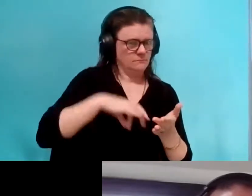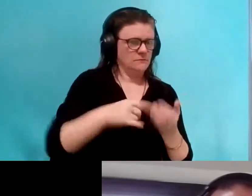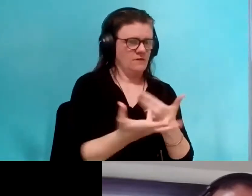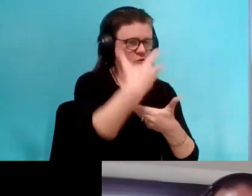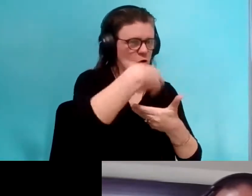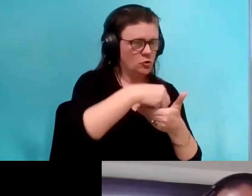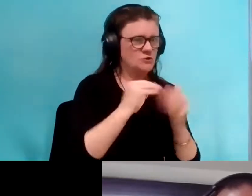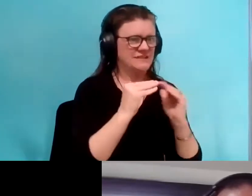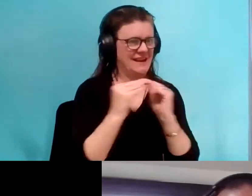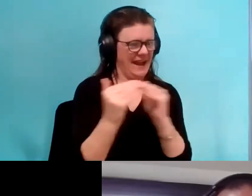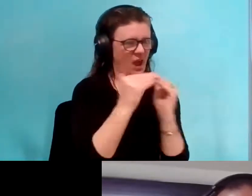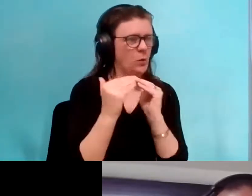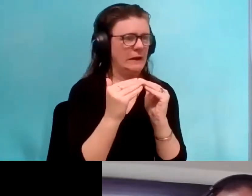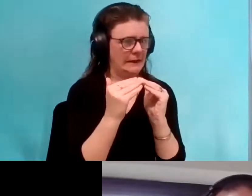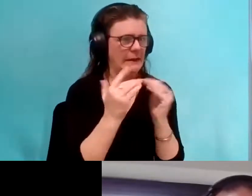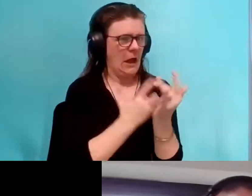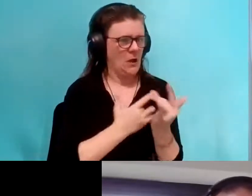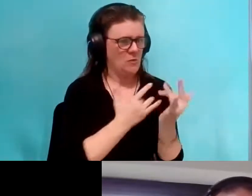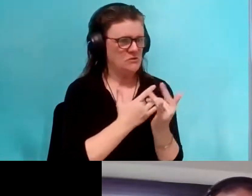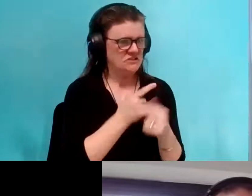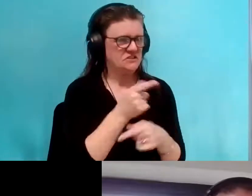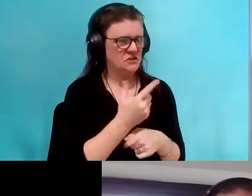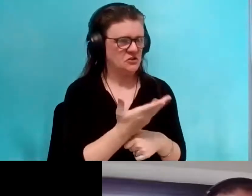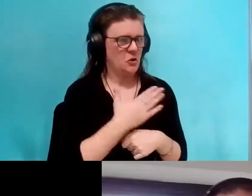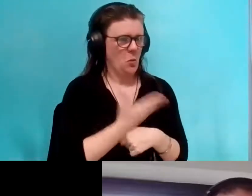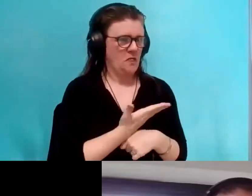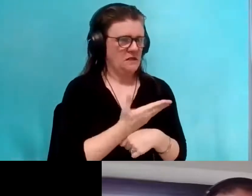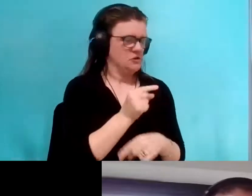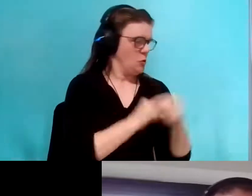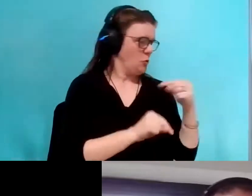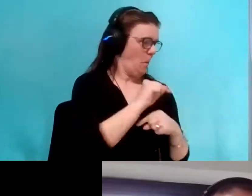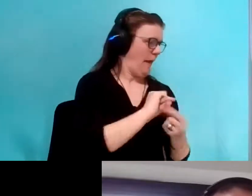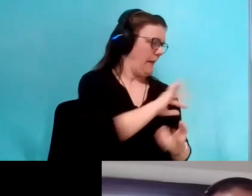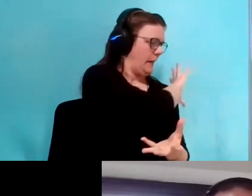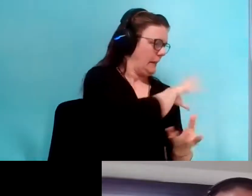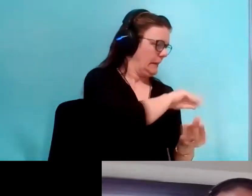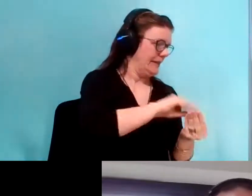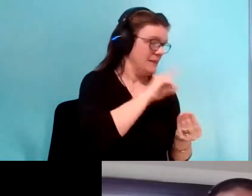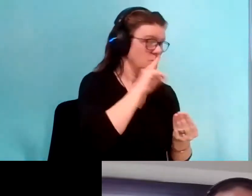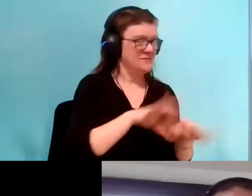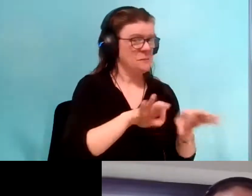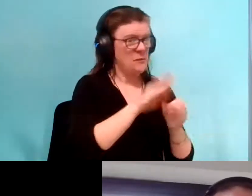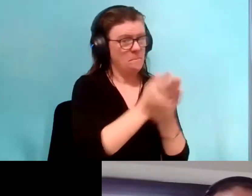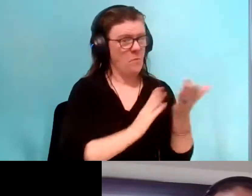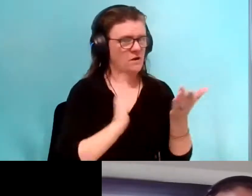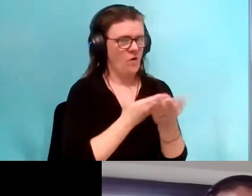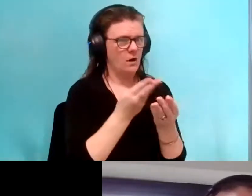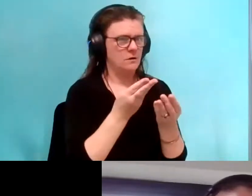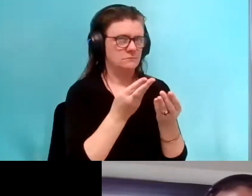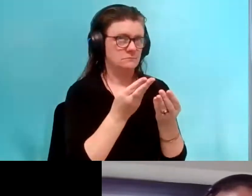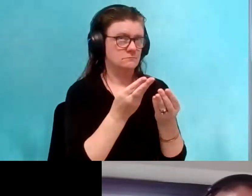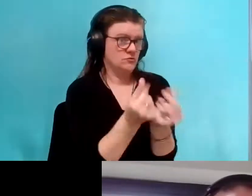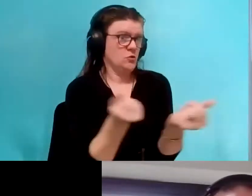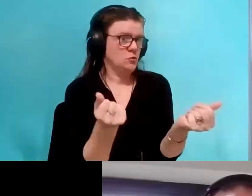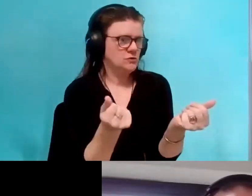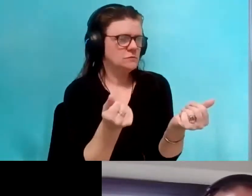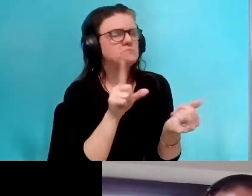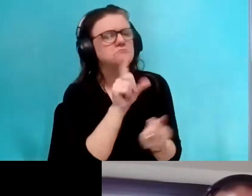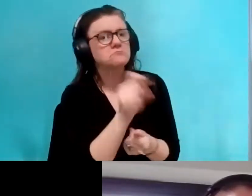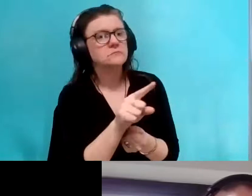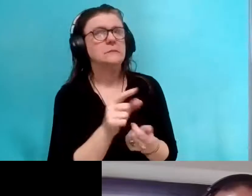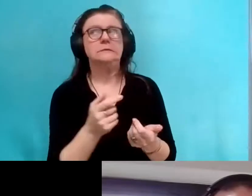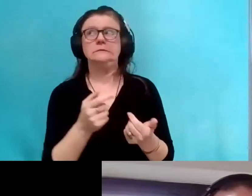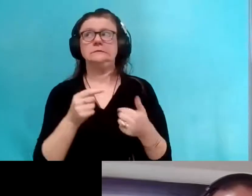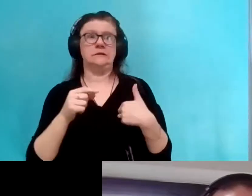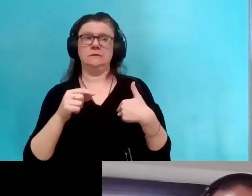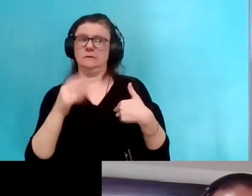and equity, and of course that has to be a key part of the solution. I'm going to ask you what might be a very difficult